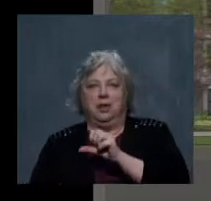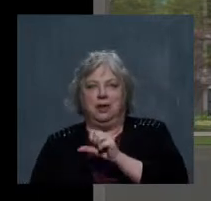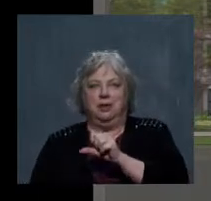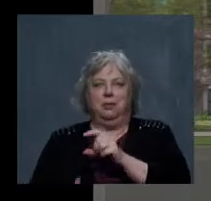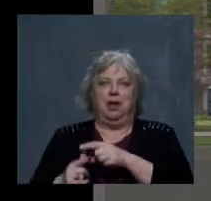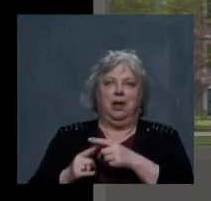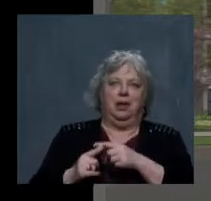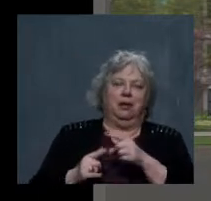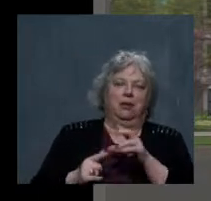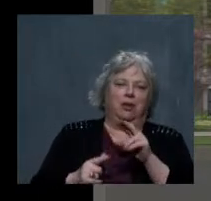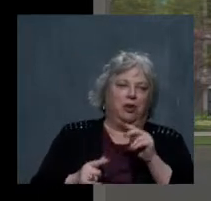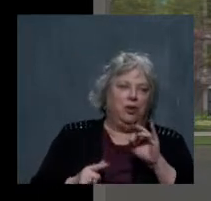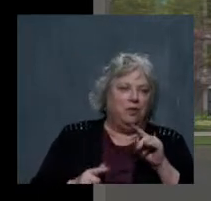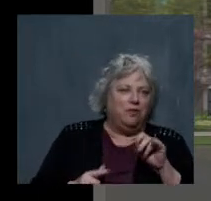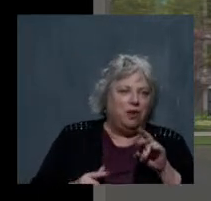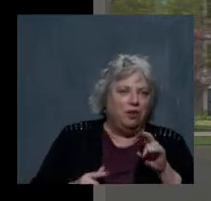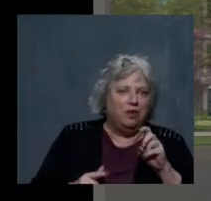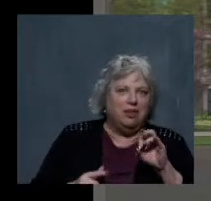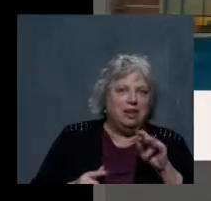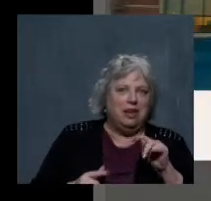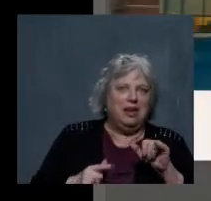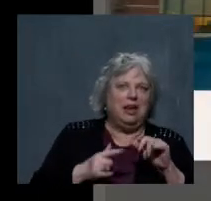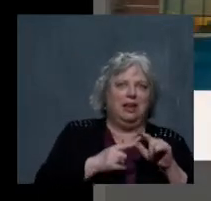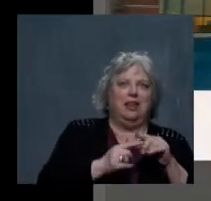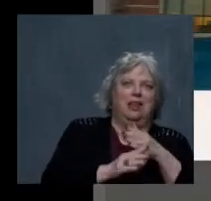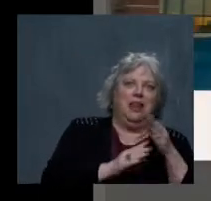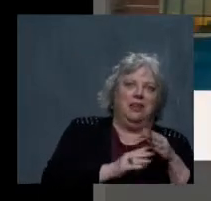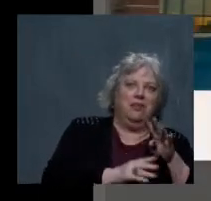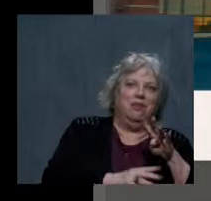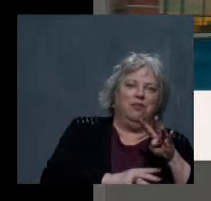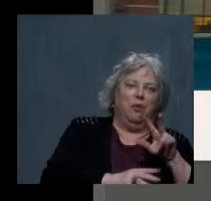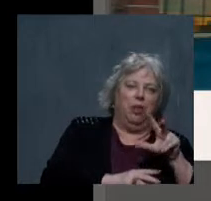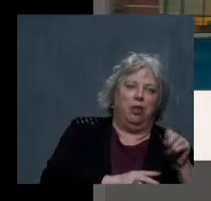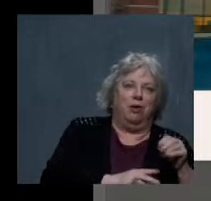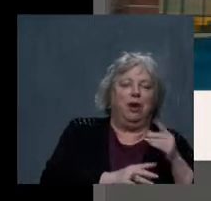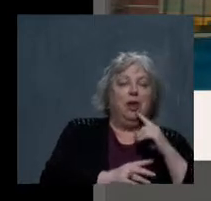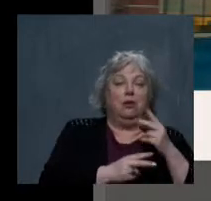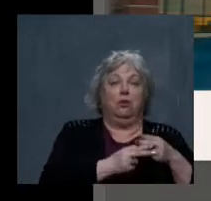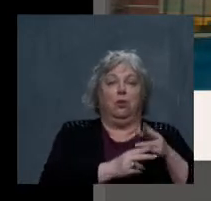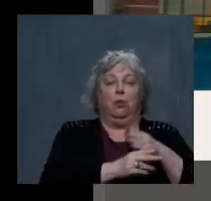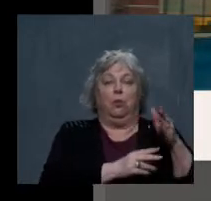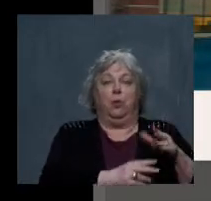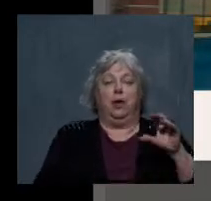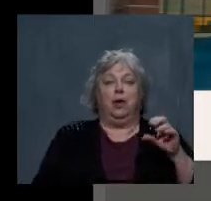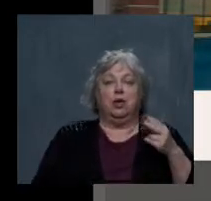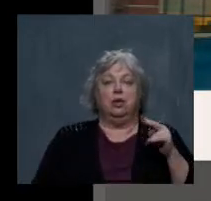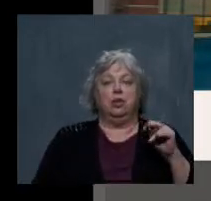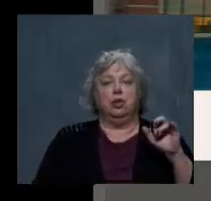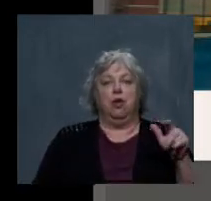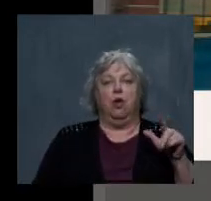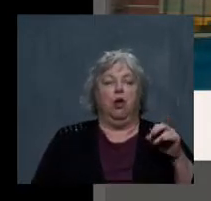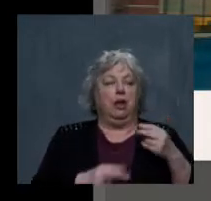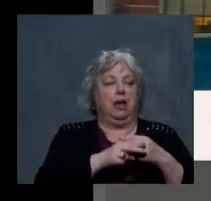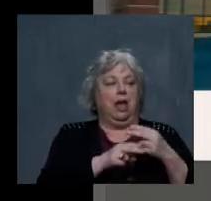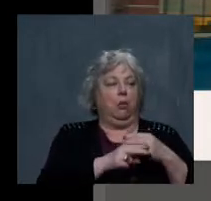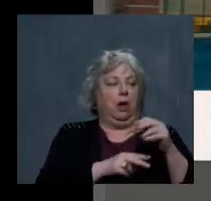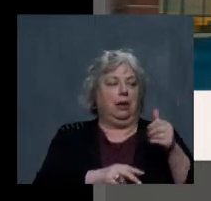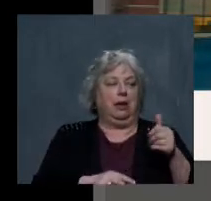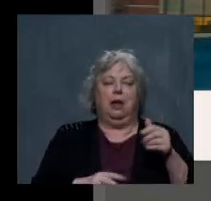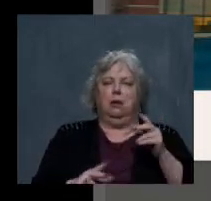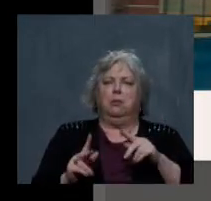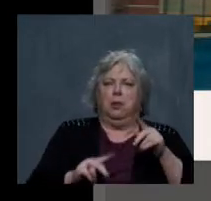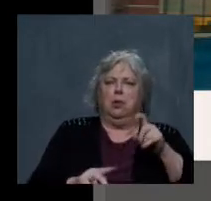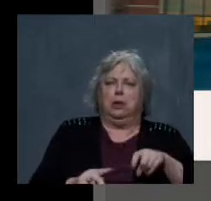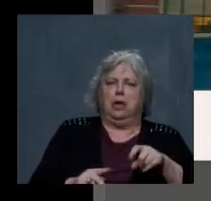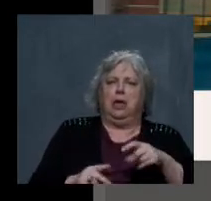it's past 430, and it's going to be out to Chenal and Highway 10. in the next 5 to 10 years. So people need to have